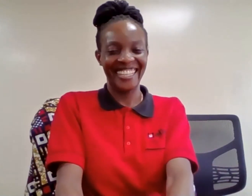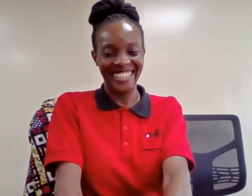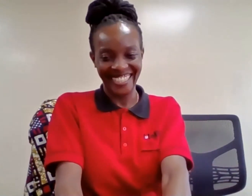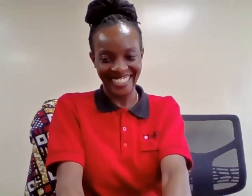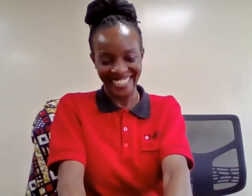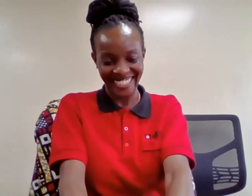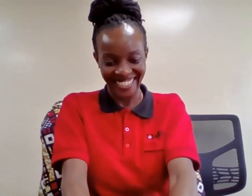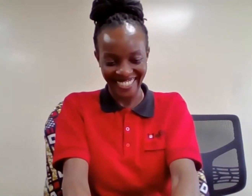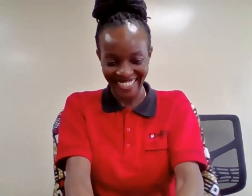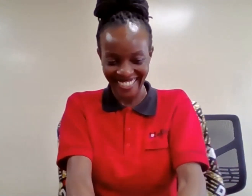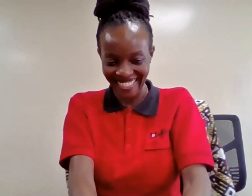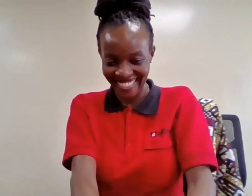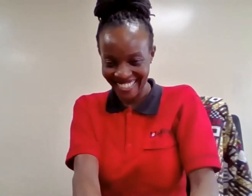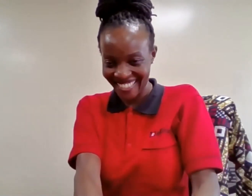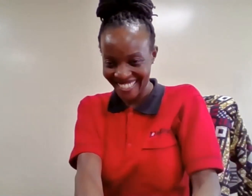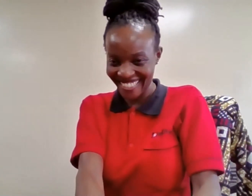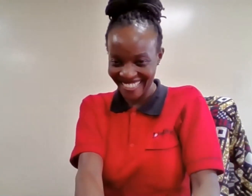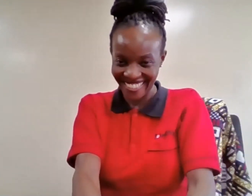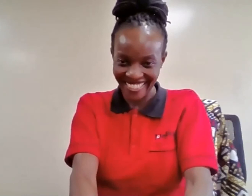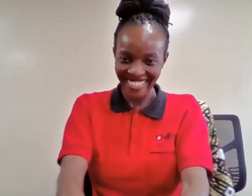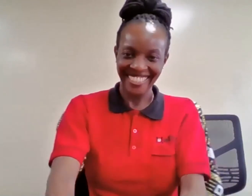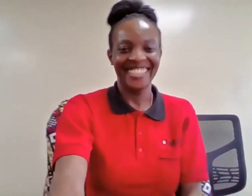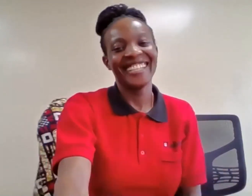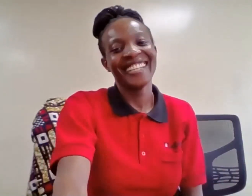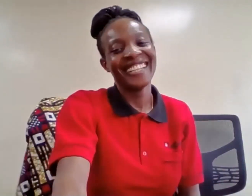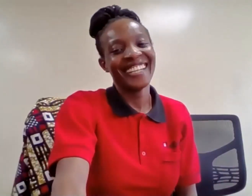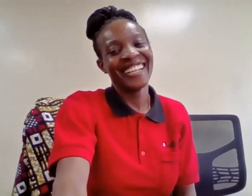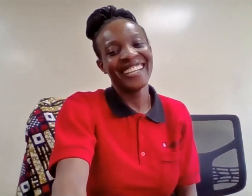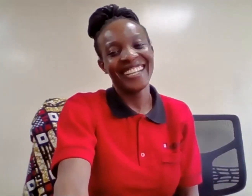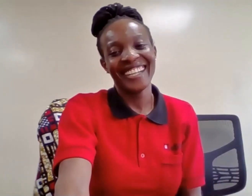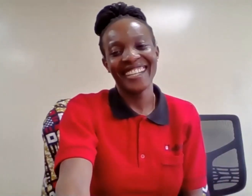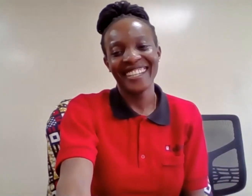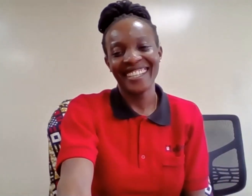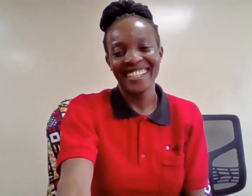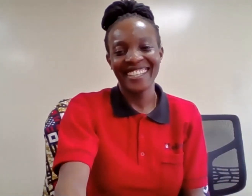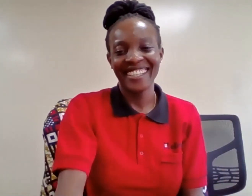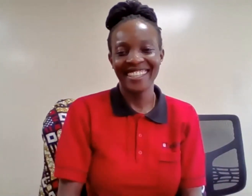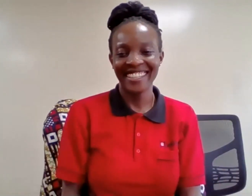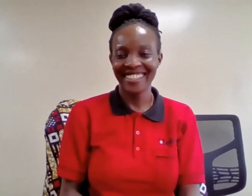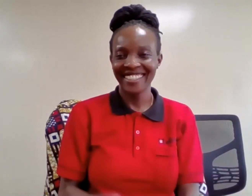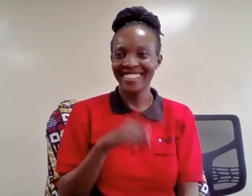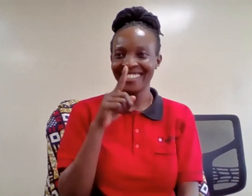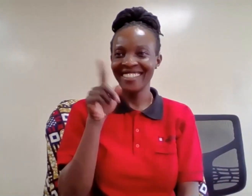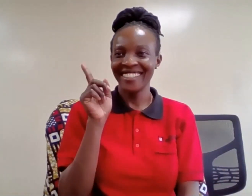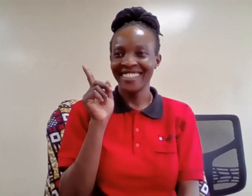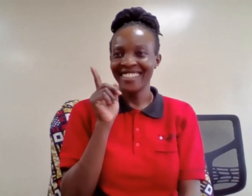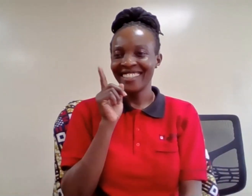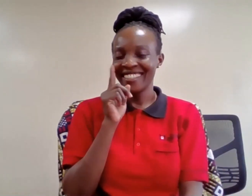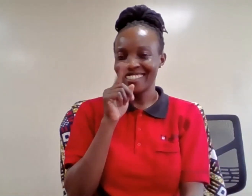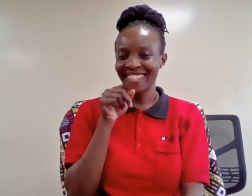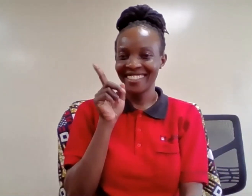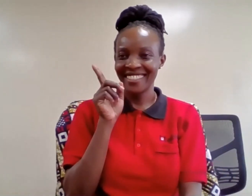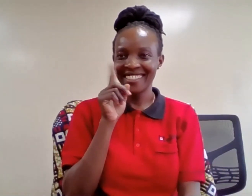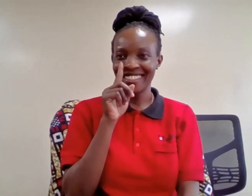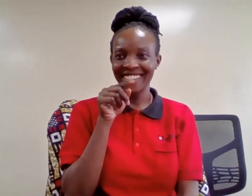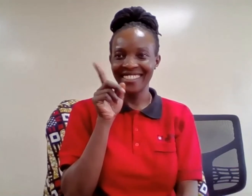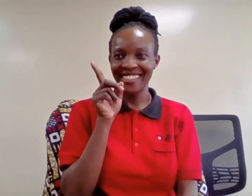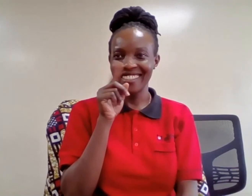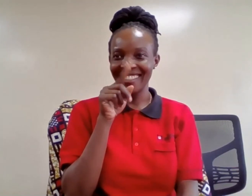Welcome to 2021 Digital Essay Competition. What's the question for this year? Time for